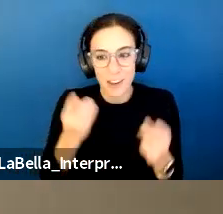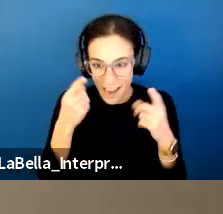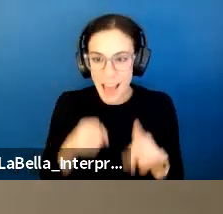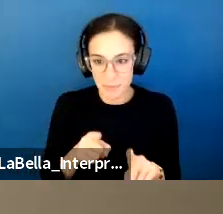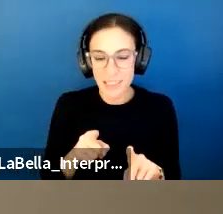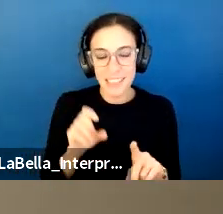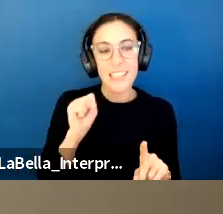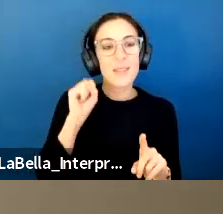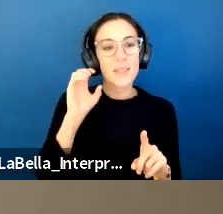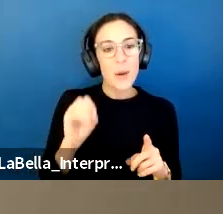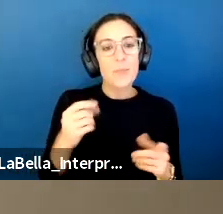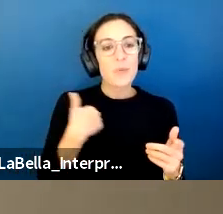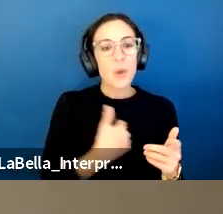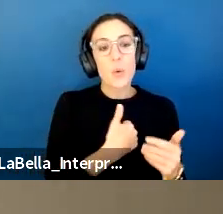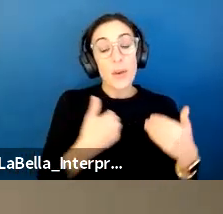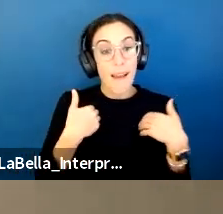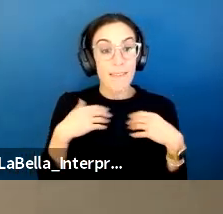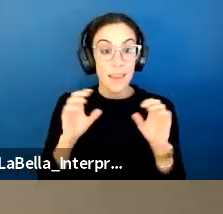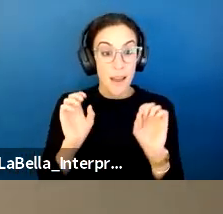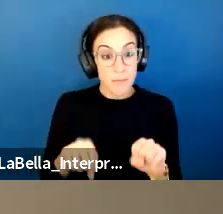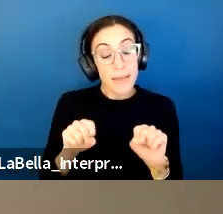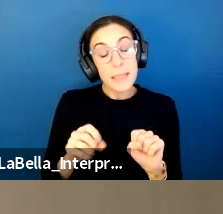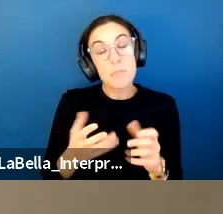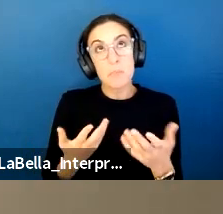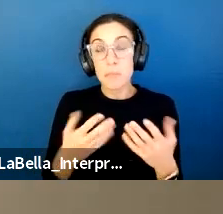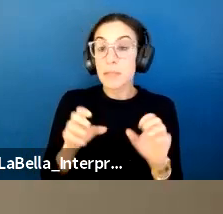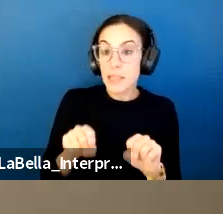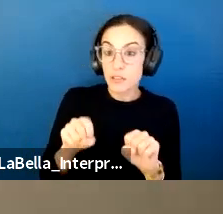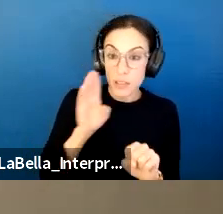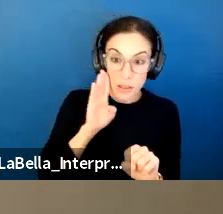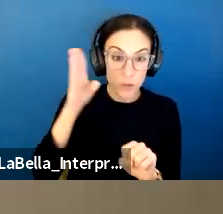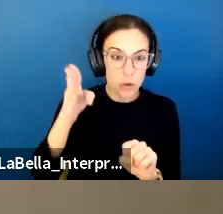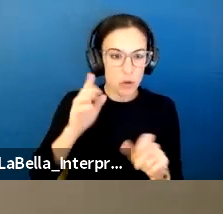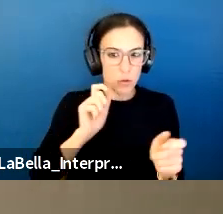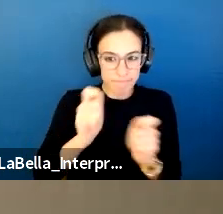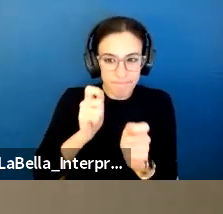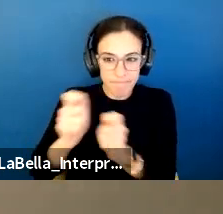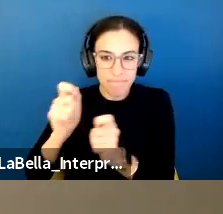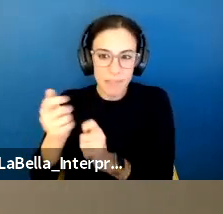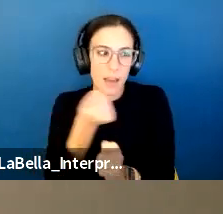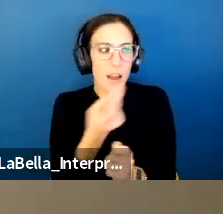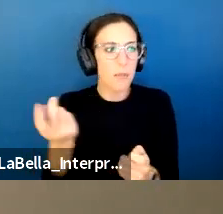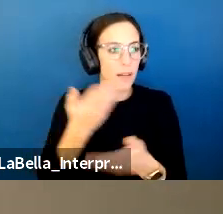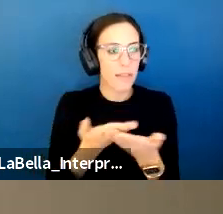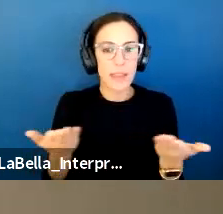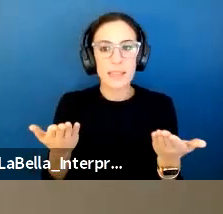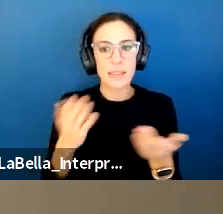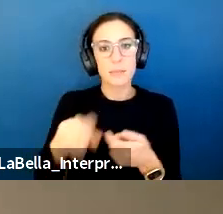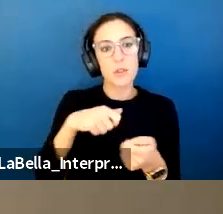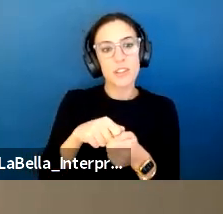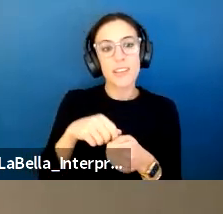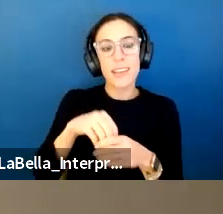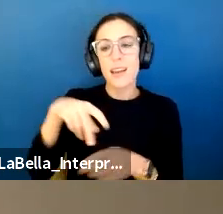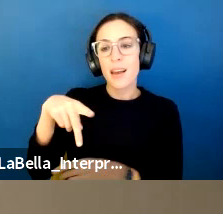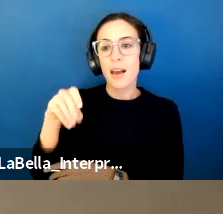so we have the ability potentially in the future to change a number of things, particularly in